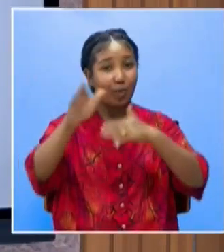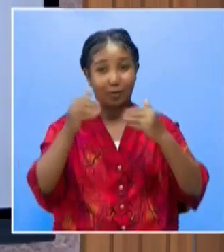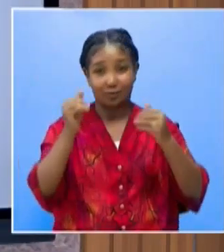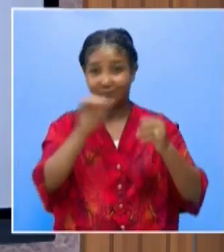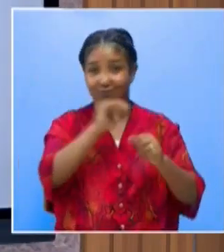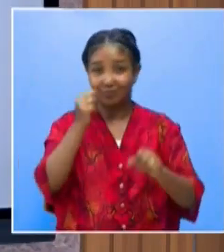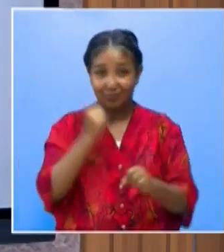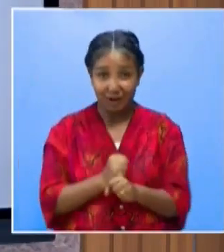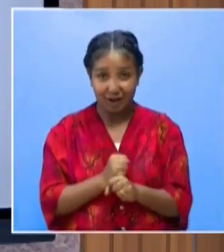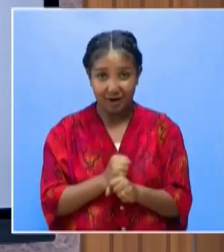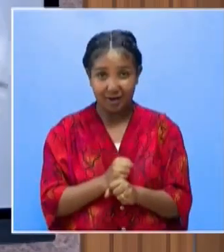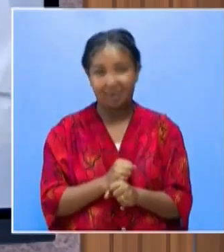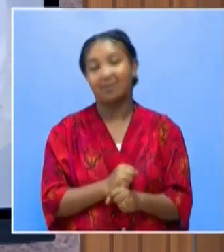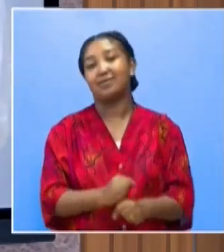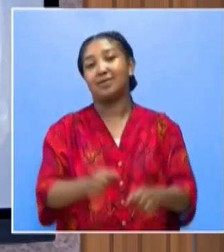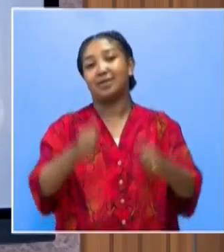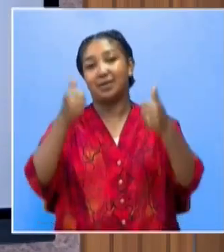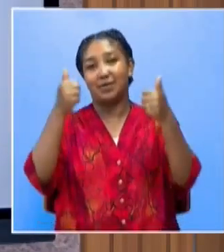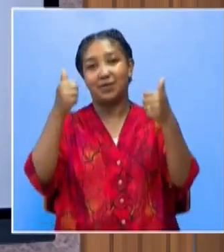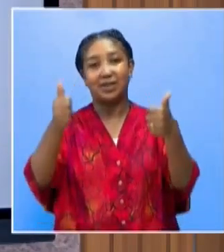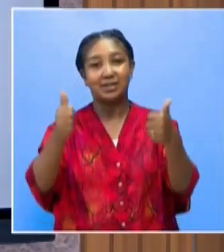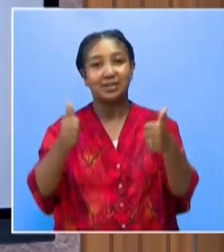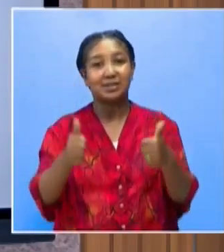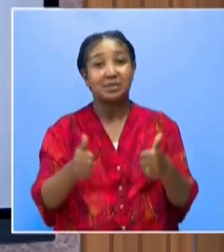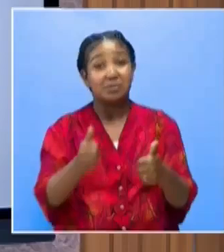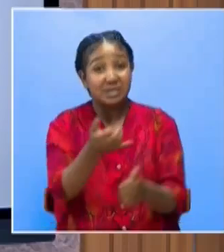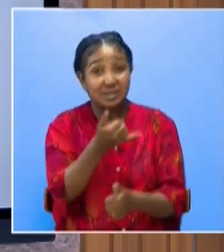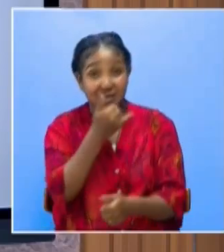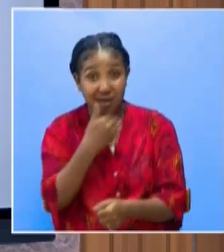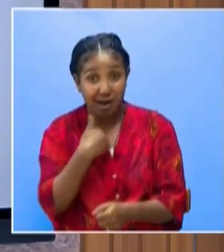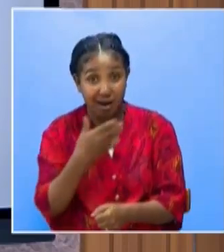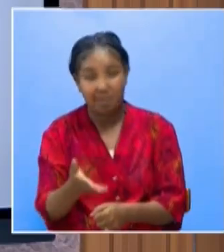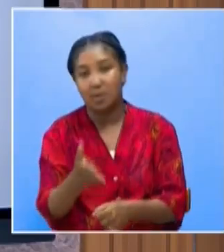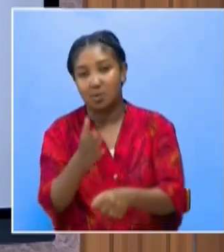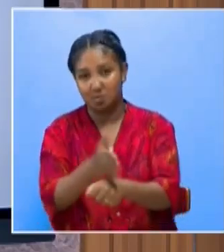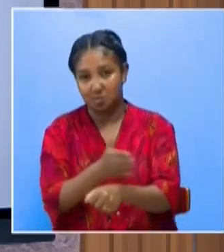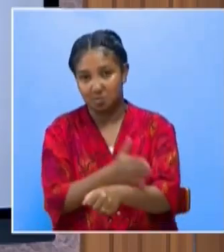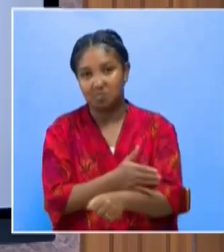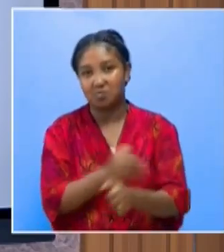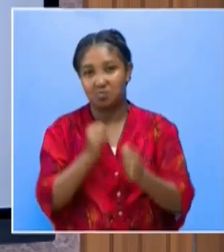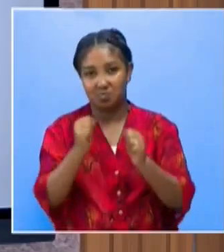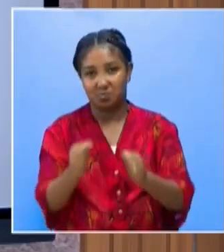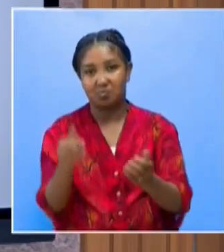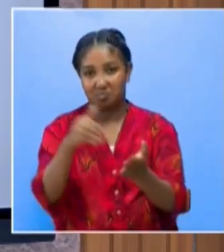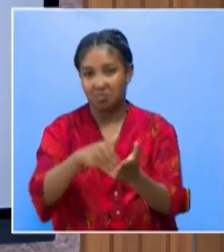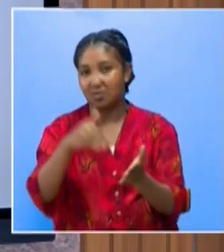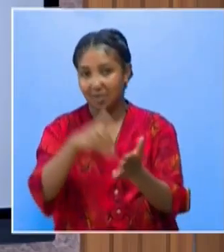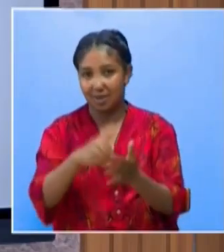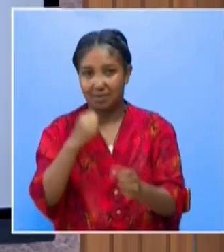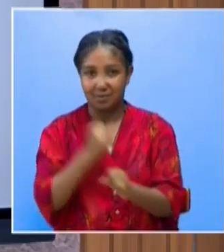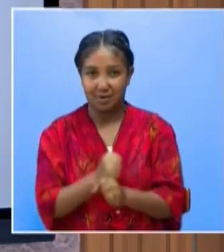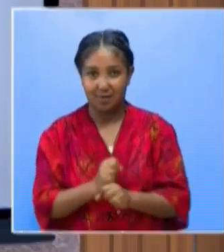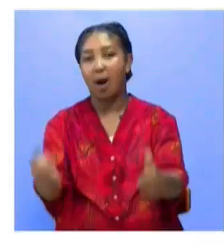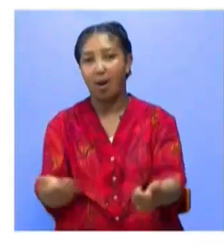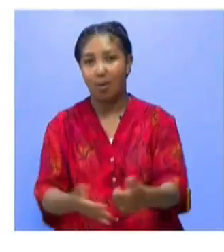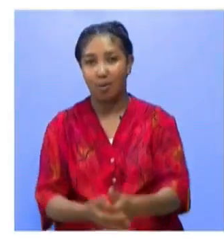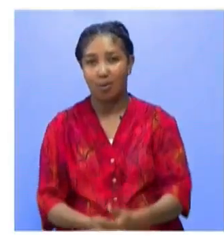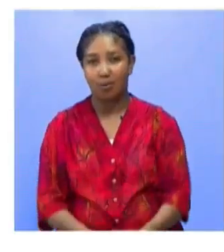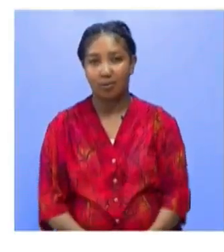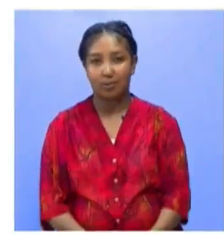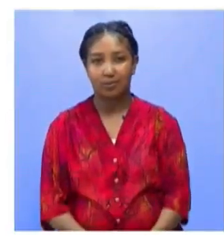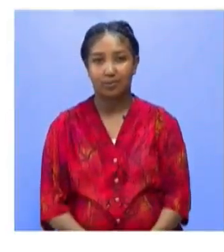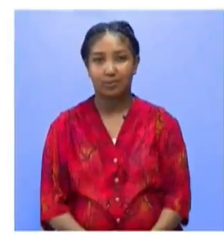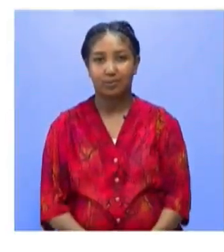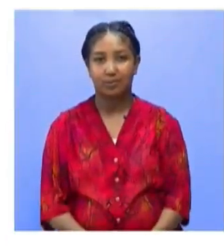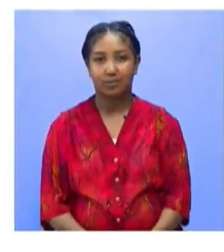this. Fantastic. If maybe something wrong, you can recorrect it. Okay?